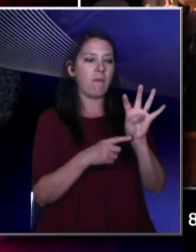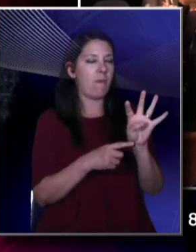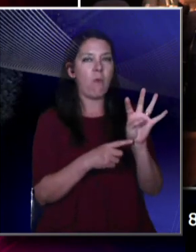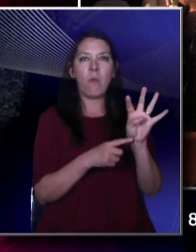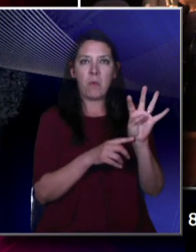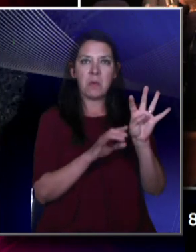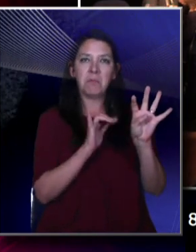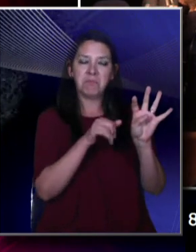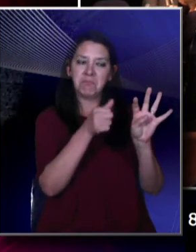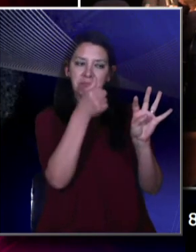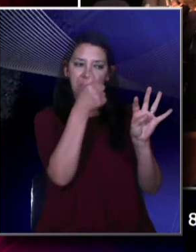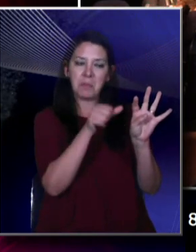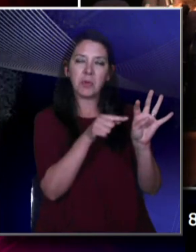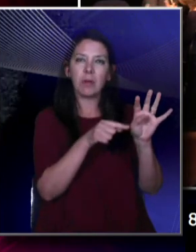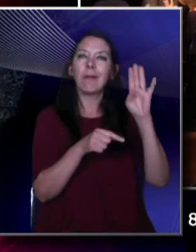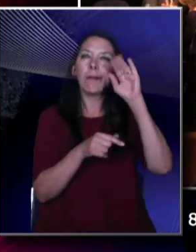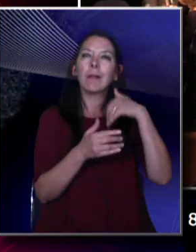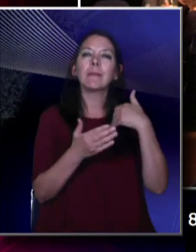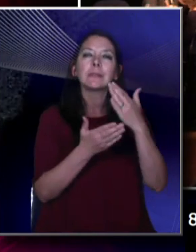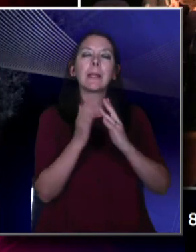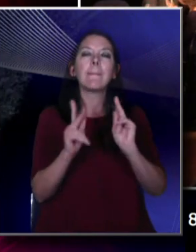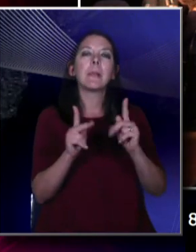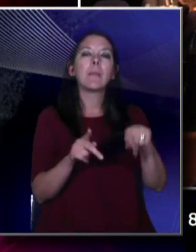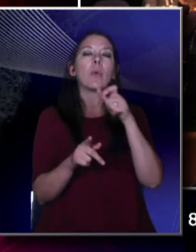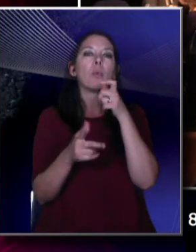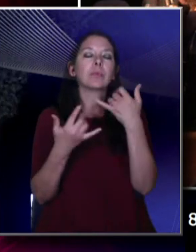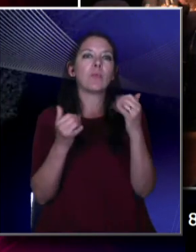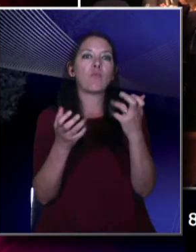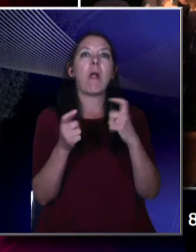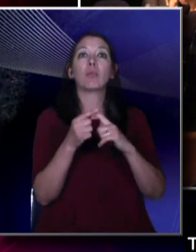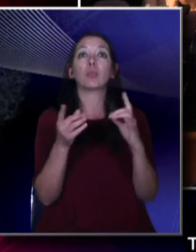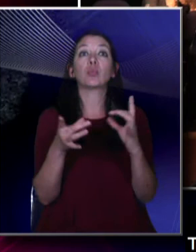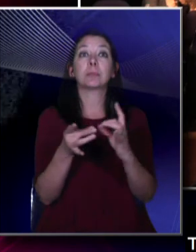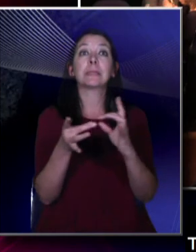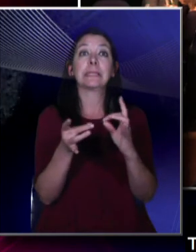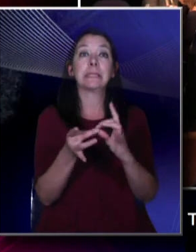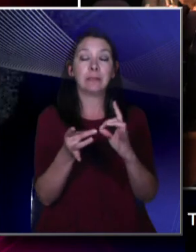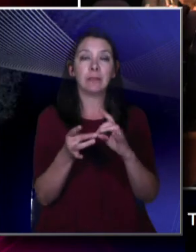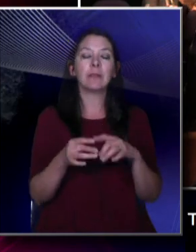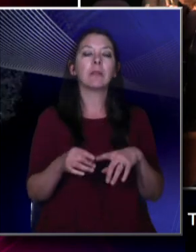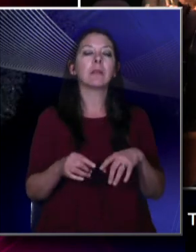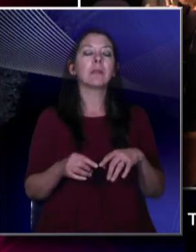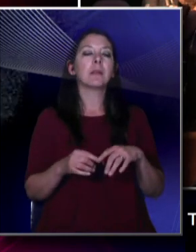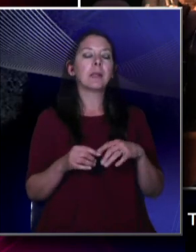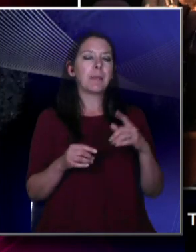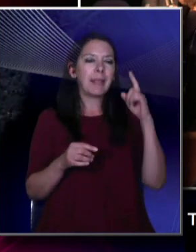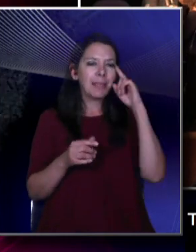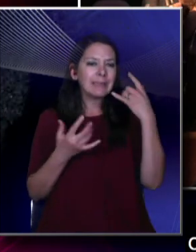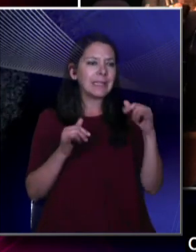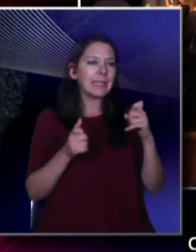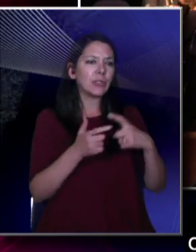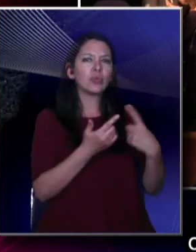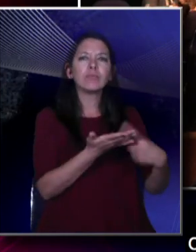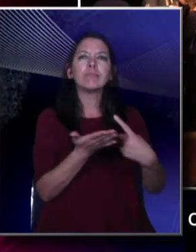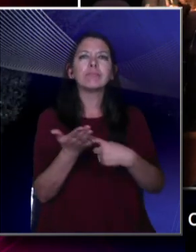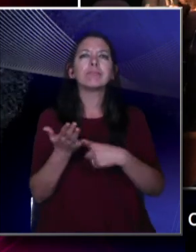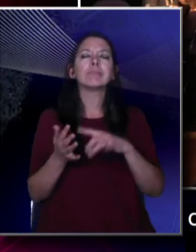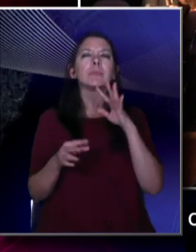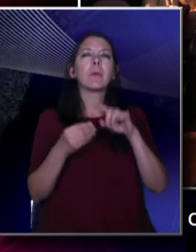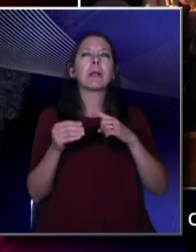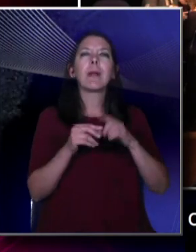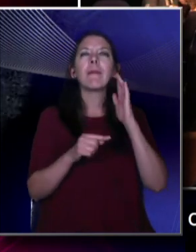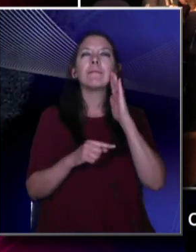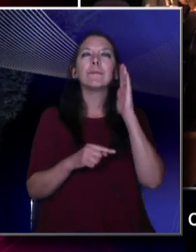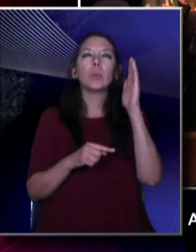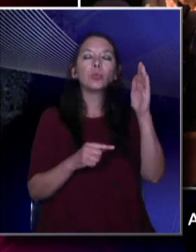point. I know there might be some folks that are here to still speak. Based on that, I think there might be a conversation to have about future